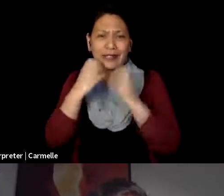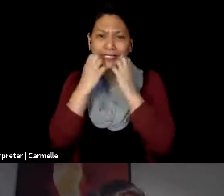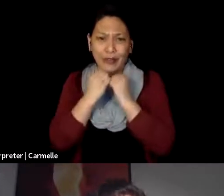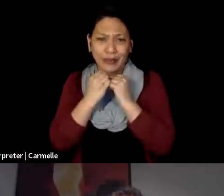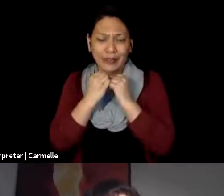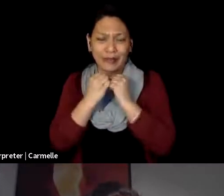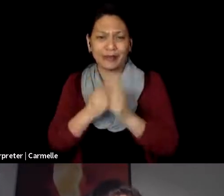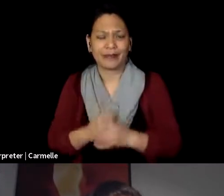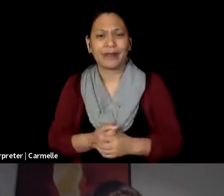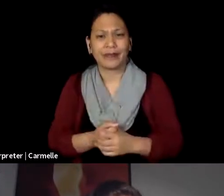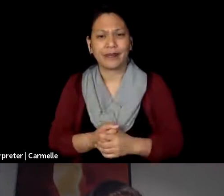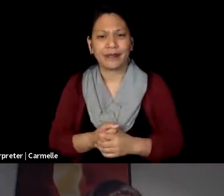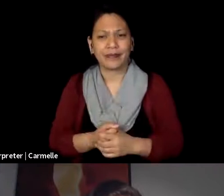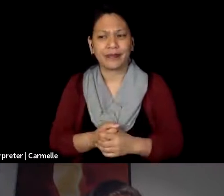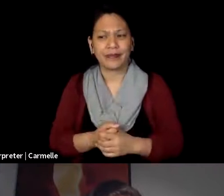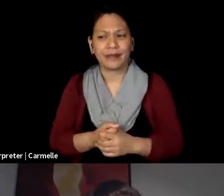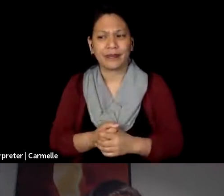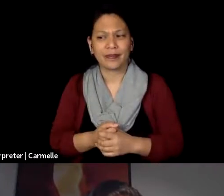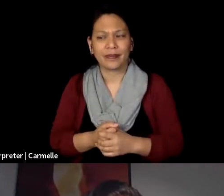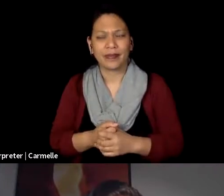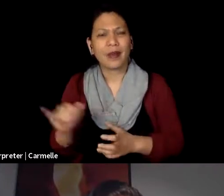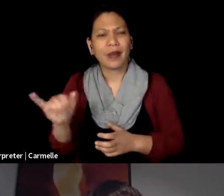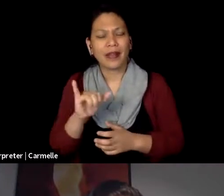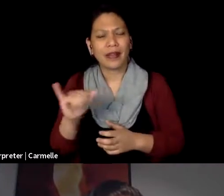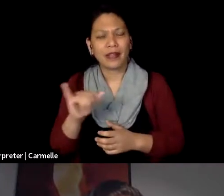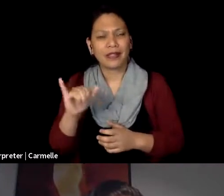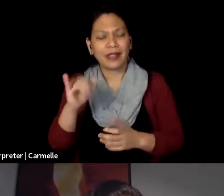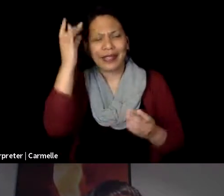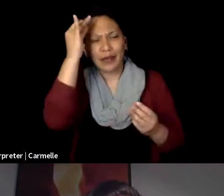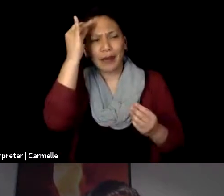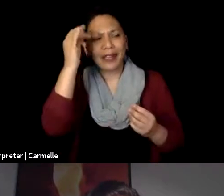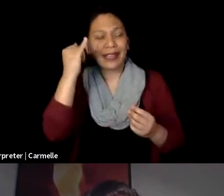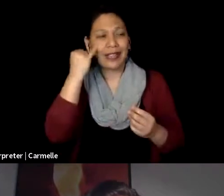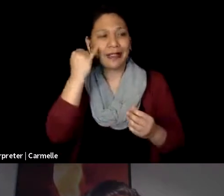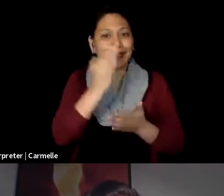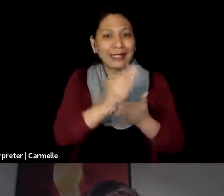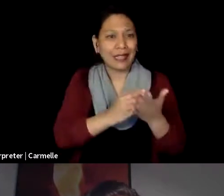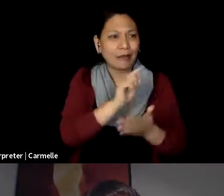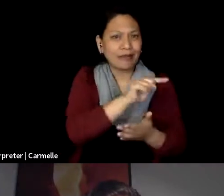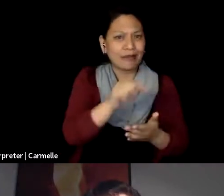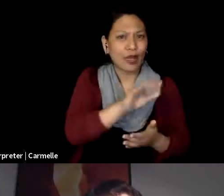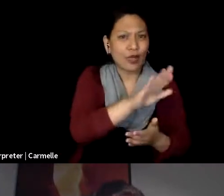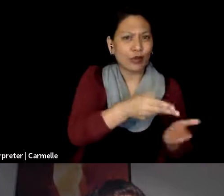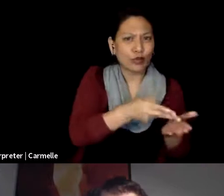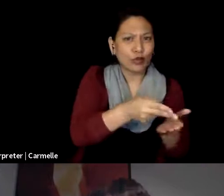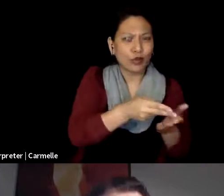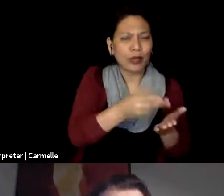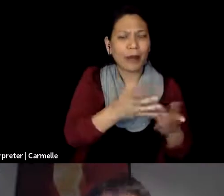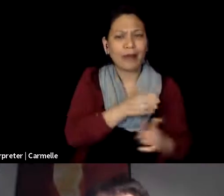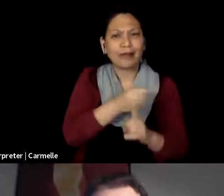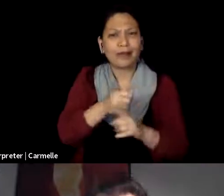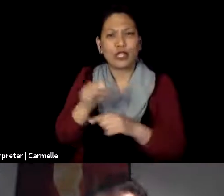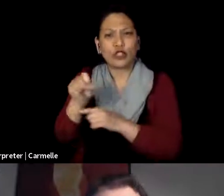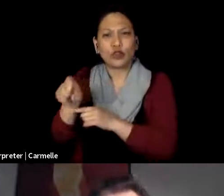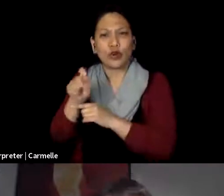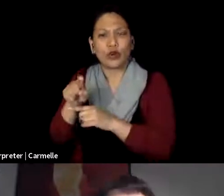think about in spaces where different people's truths might be somebody else's trigger and how to